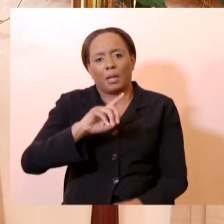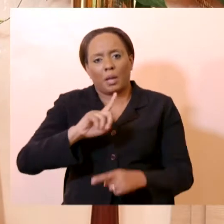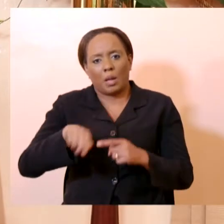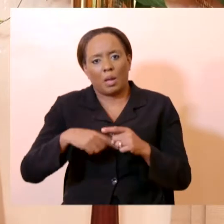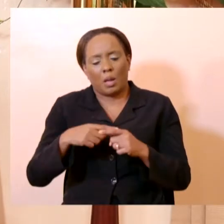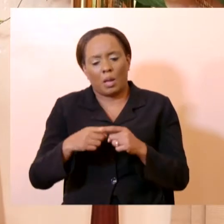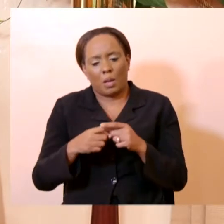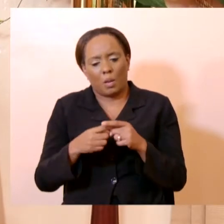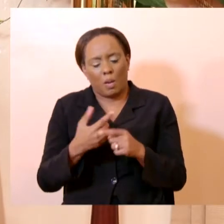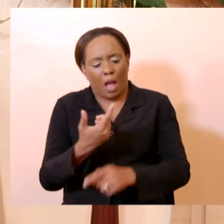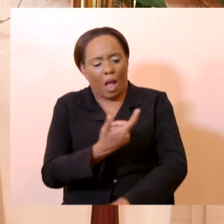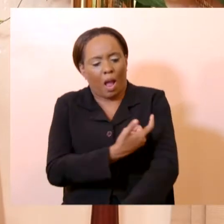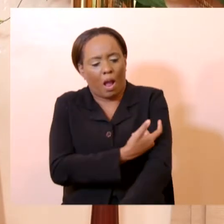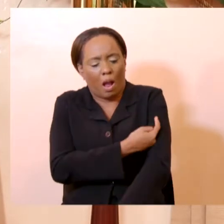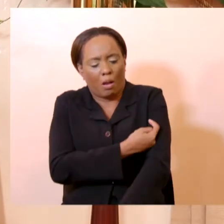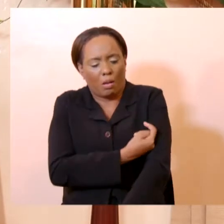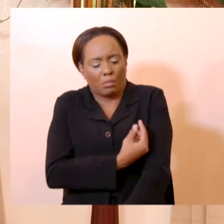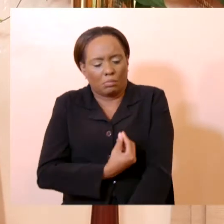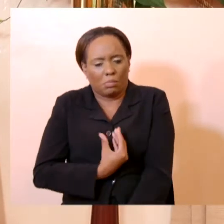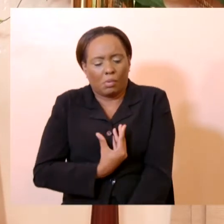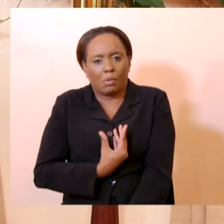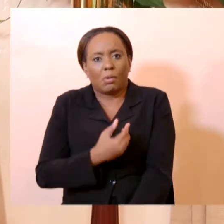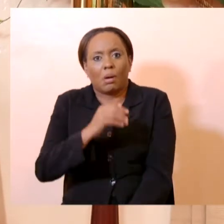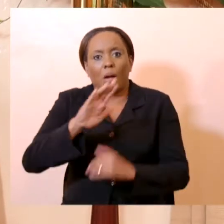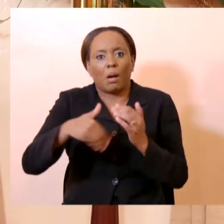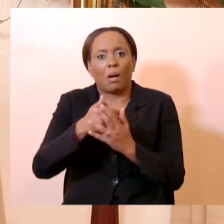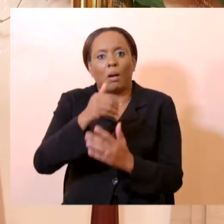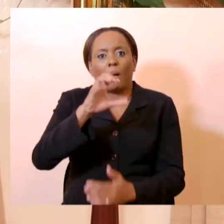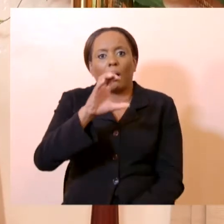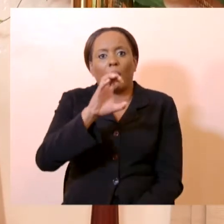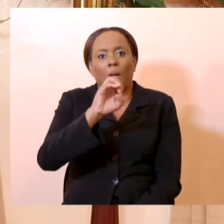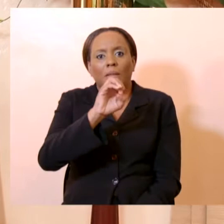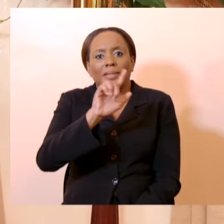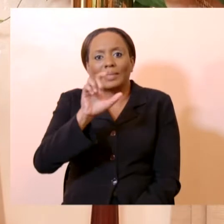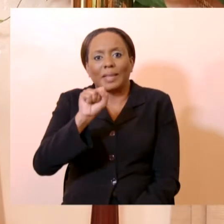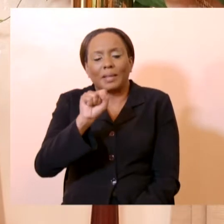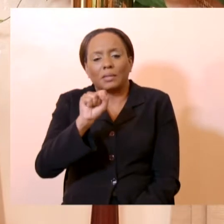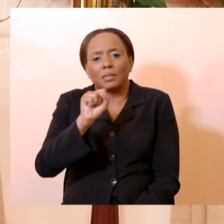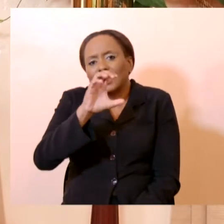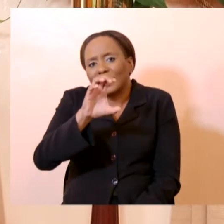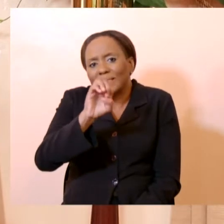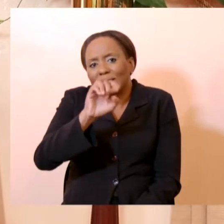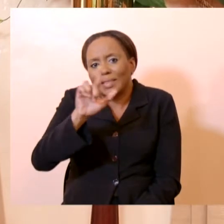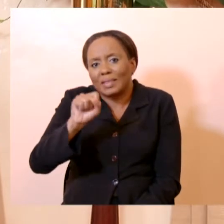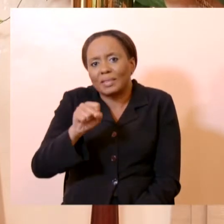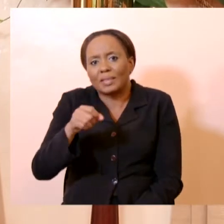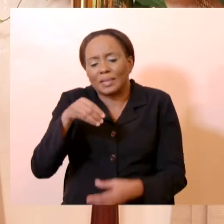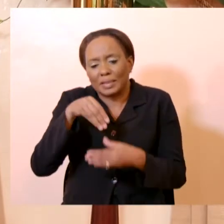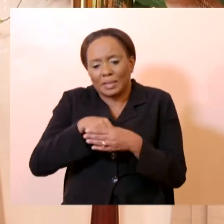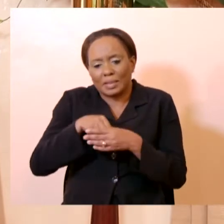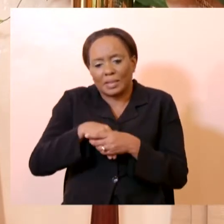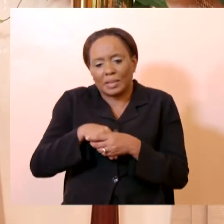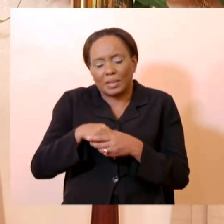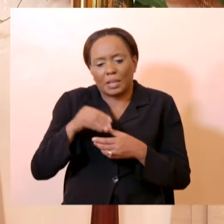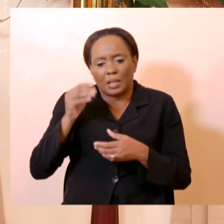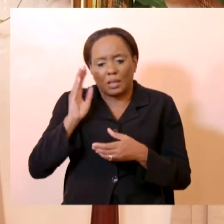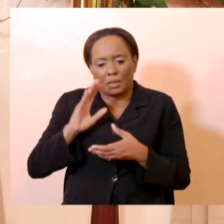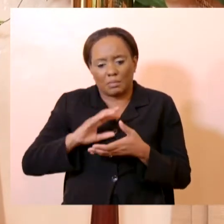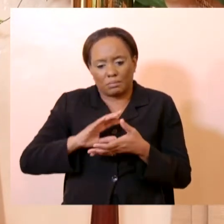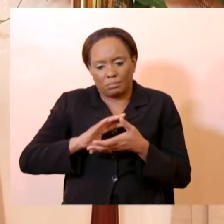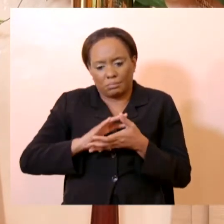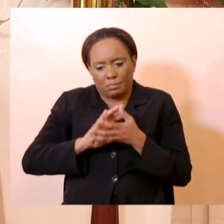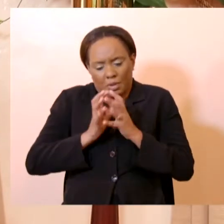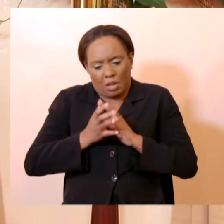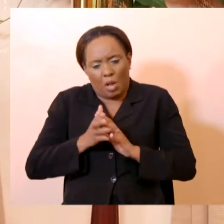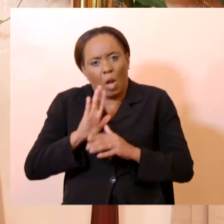the cells to produce the coronavirus spike protein. Now, not the coronavirus.